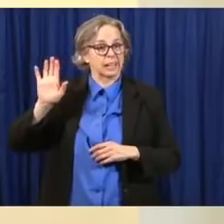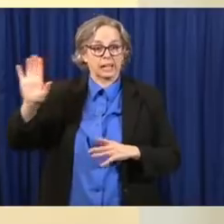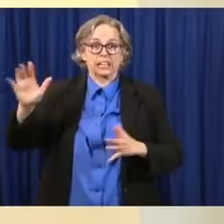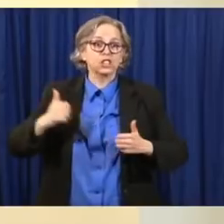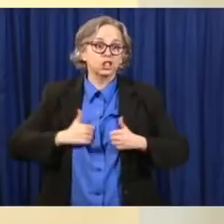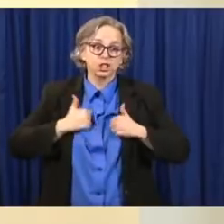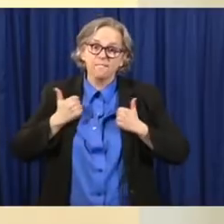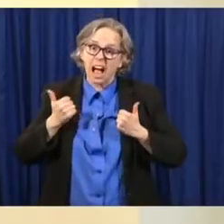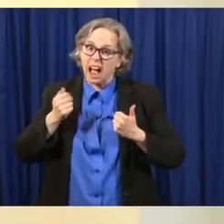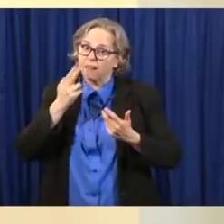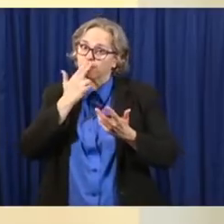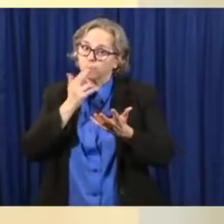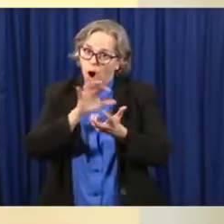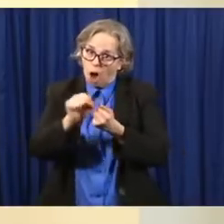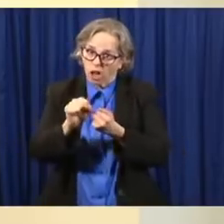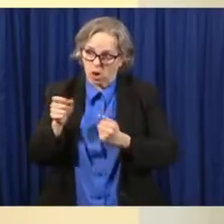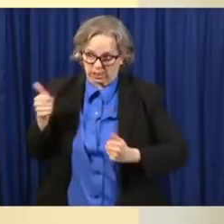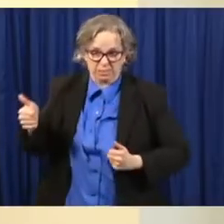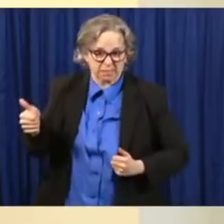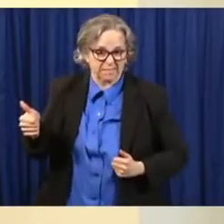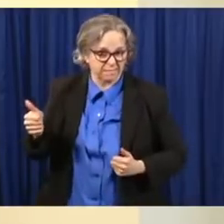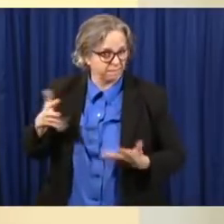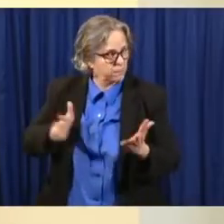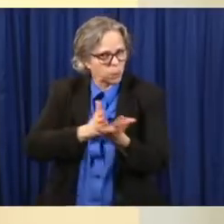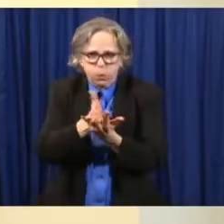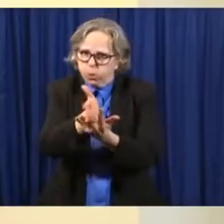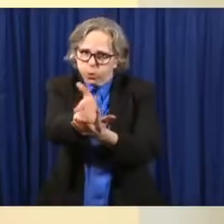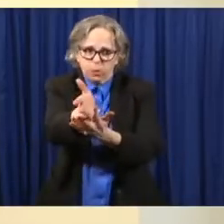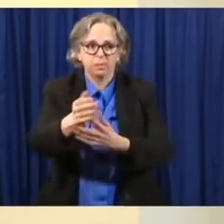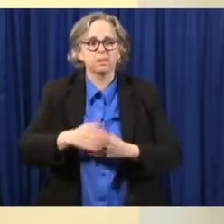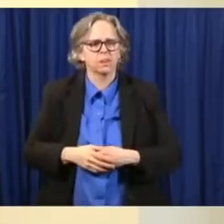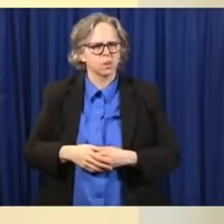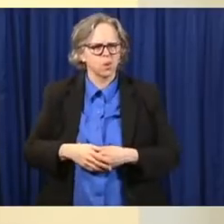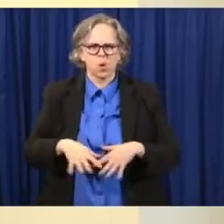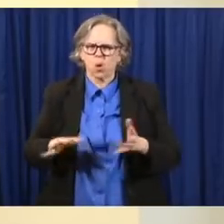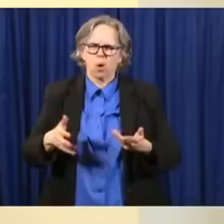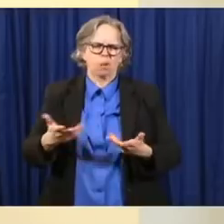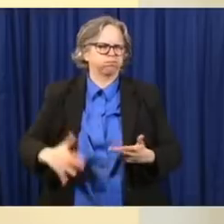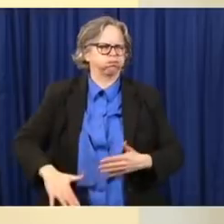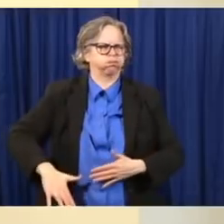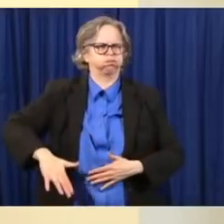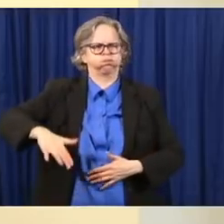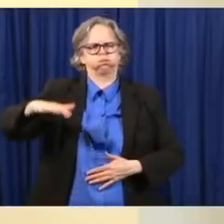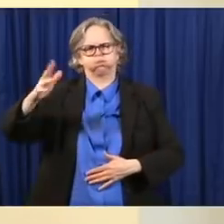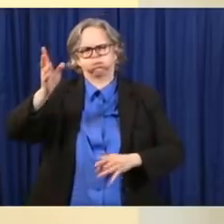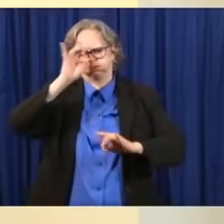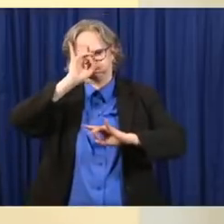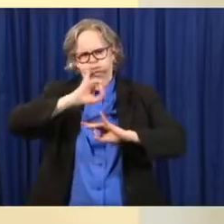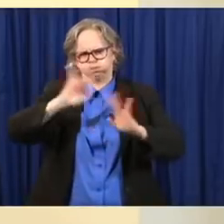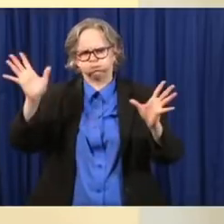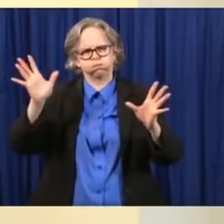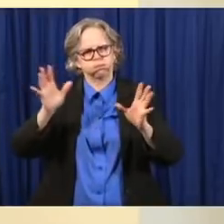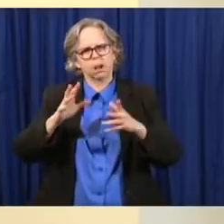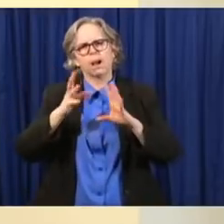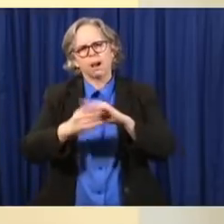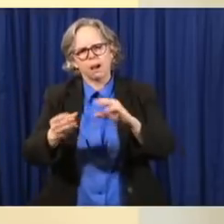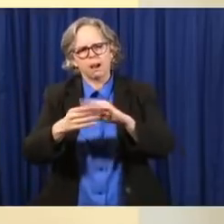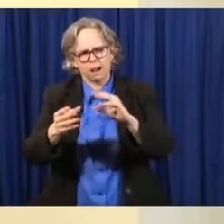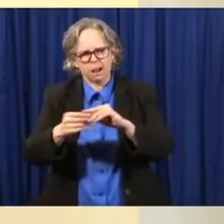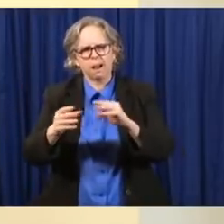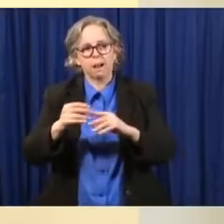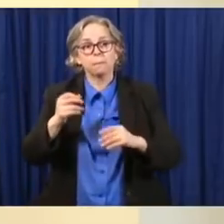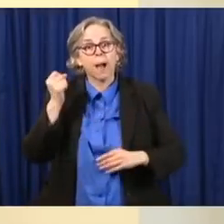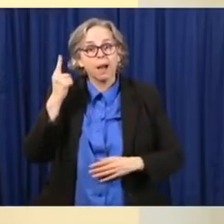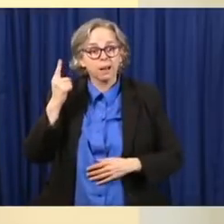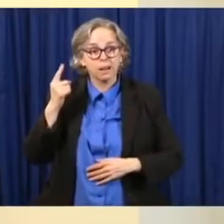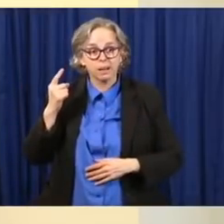to endure hardships, whether it be a really rough childhood that doesn't end on a dime but goes on and on year after year, or to